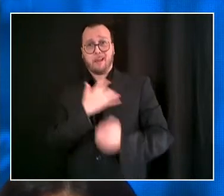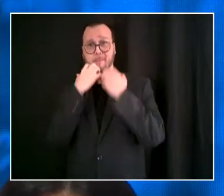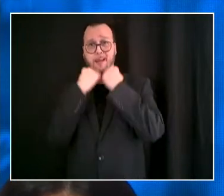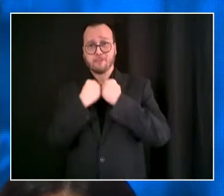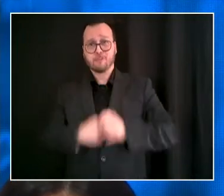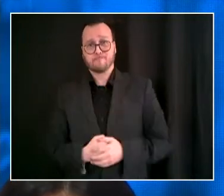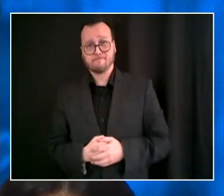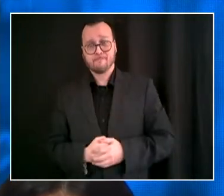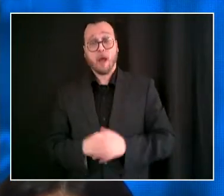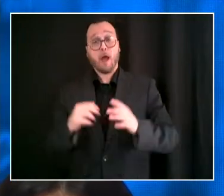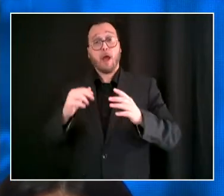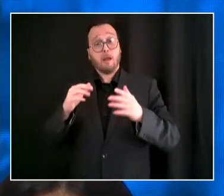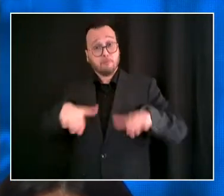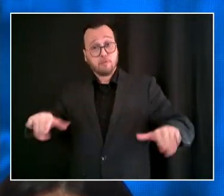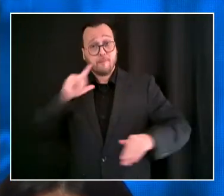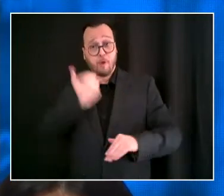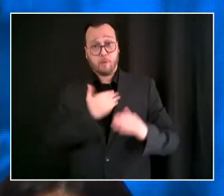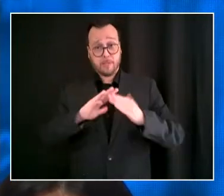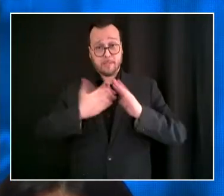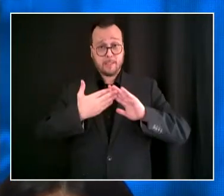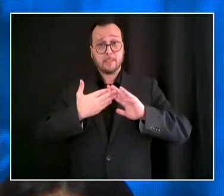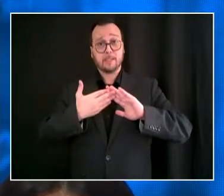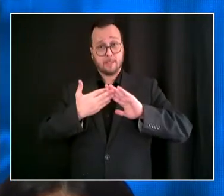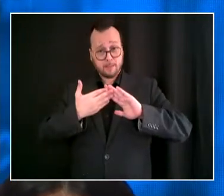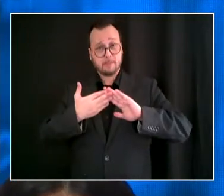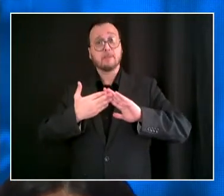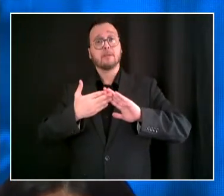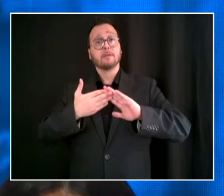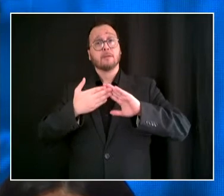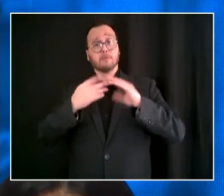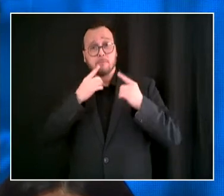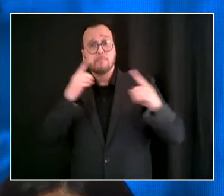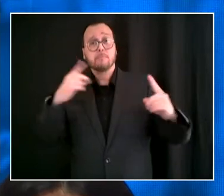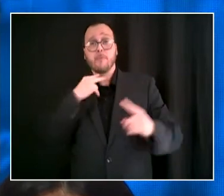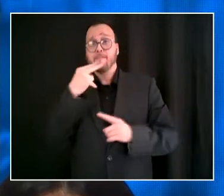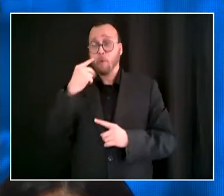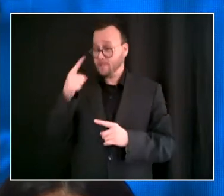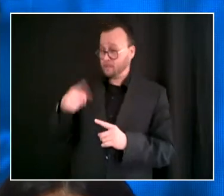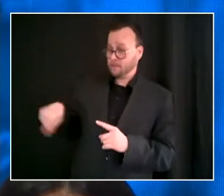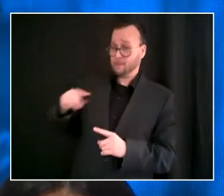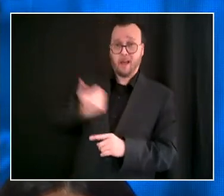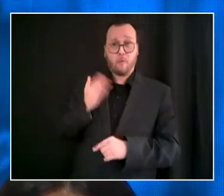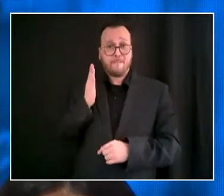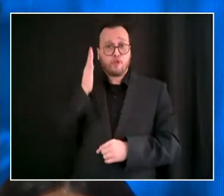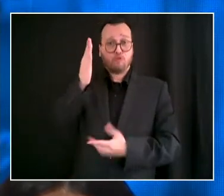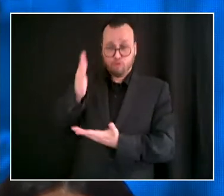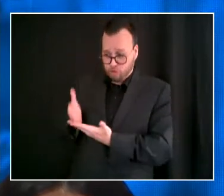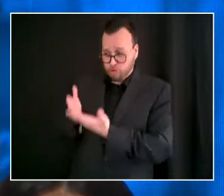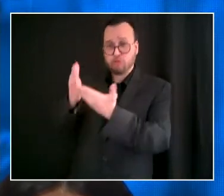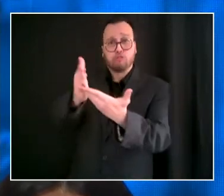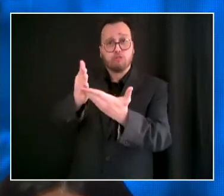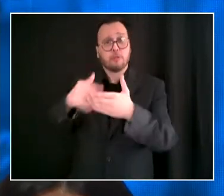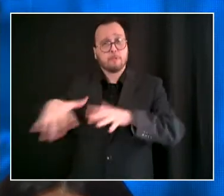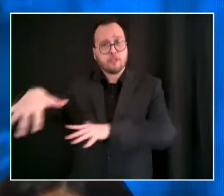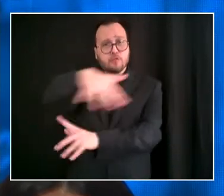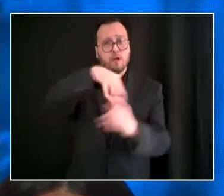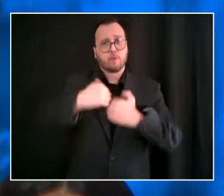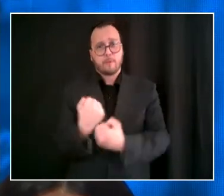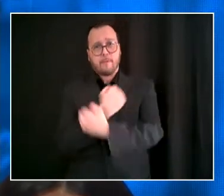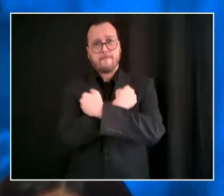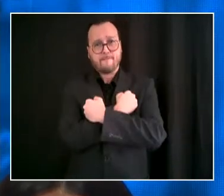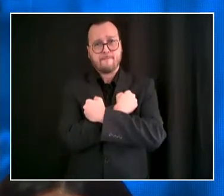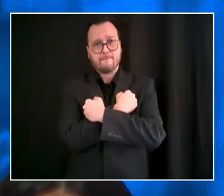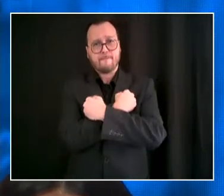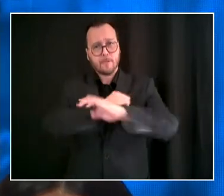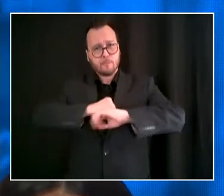May the children of our city, Tinokot Shel Beit Rabban, the voices of our future, be surrounded by love,